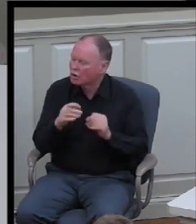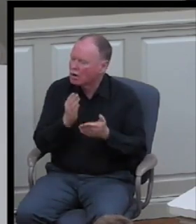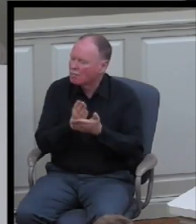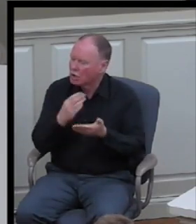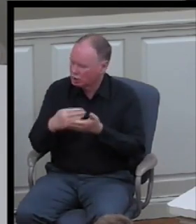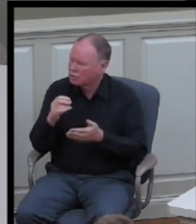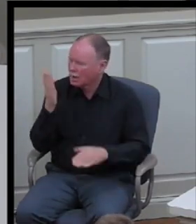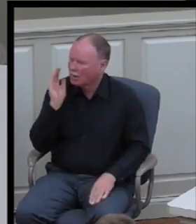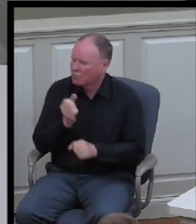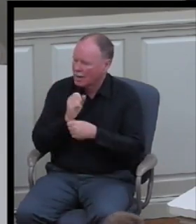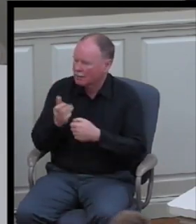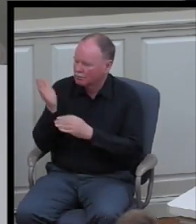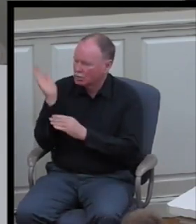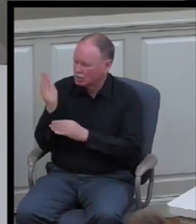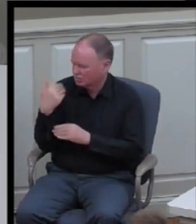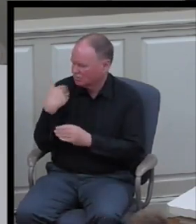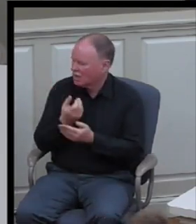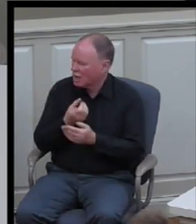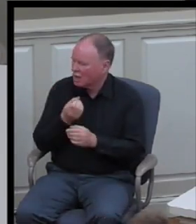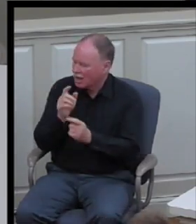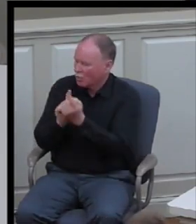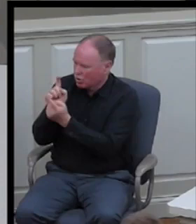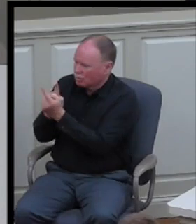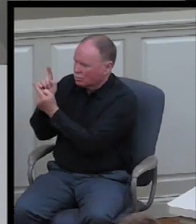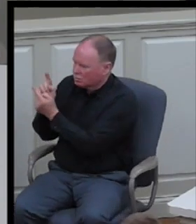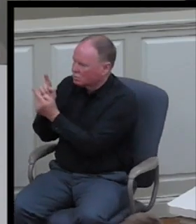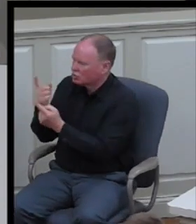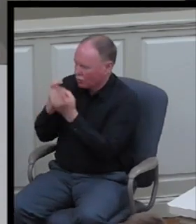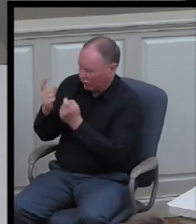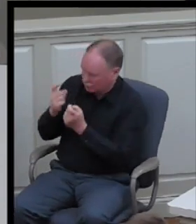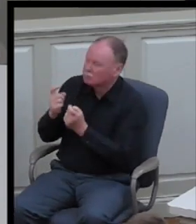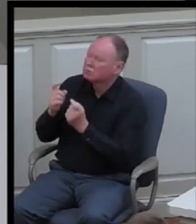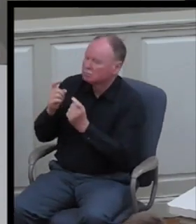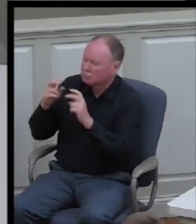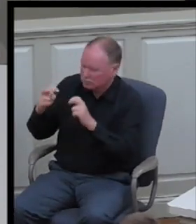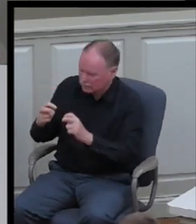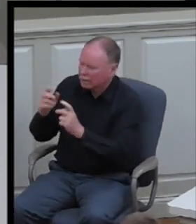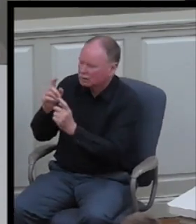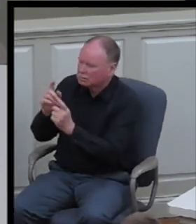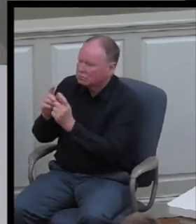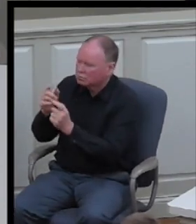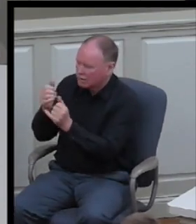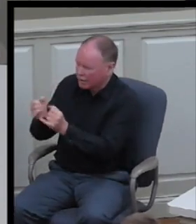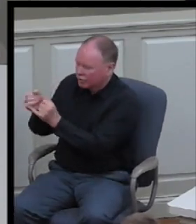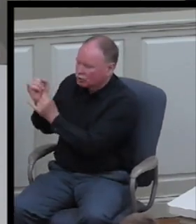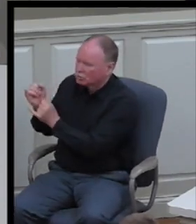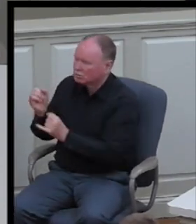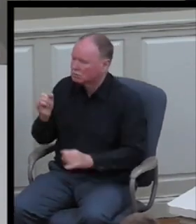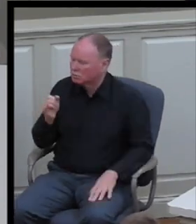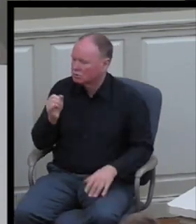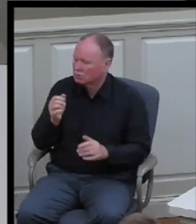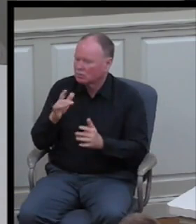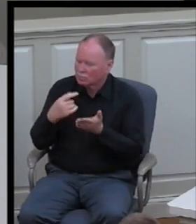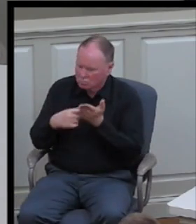weeks ago, and with all of you individually having questions and that